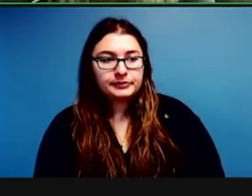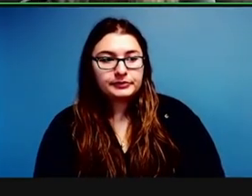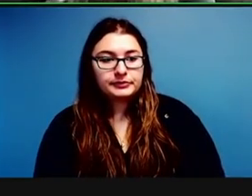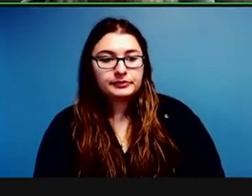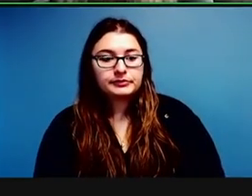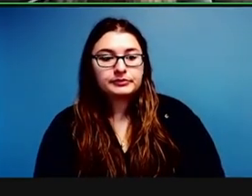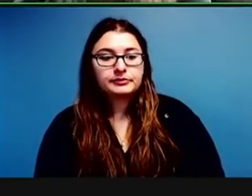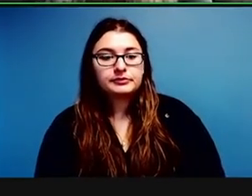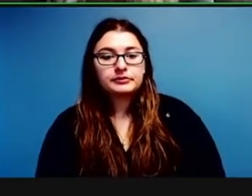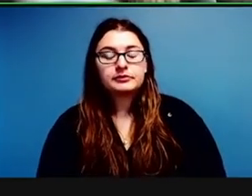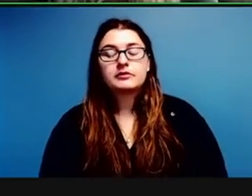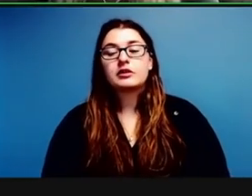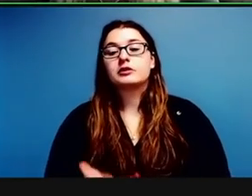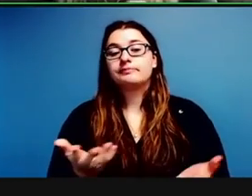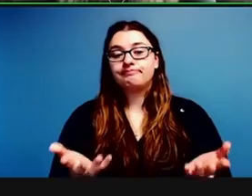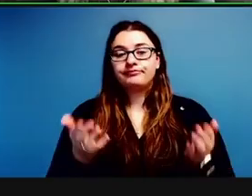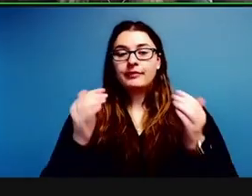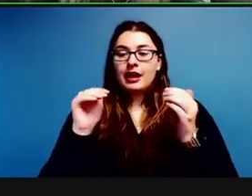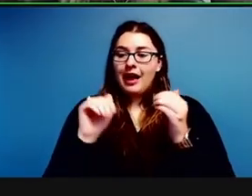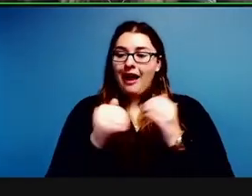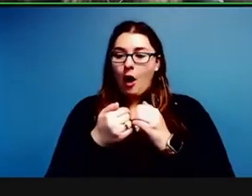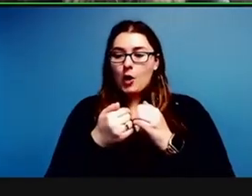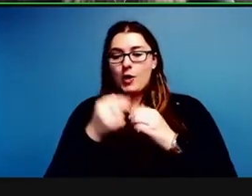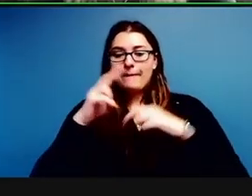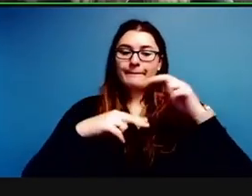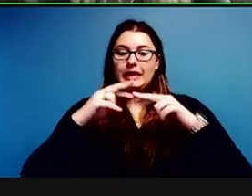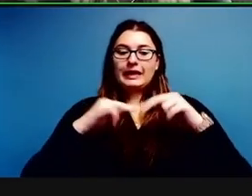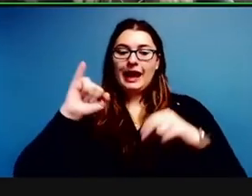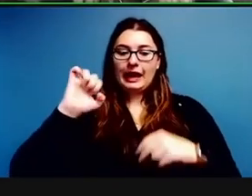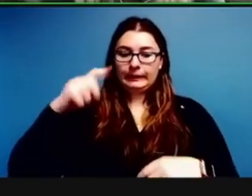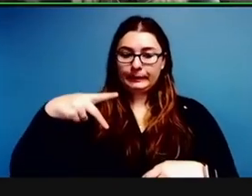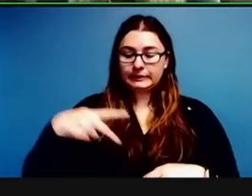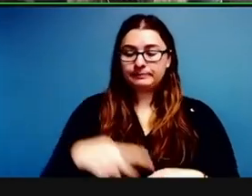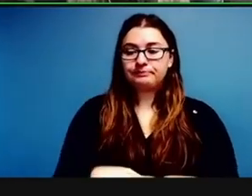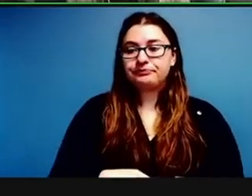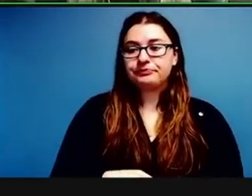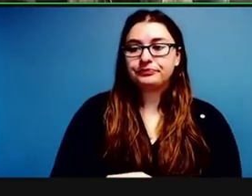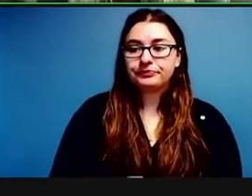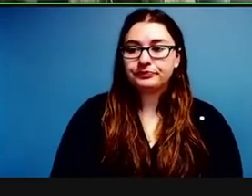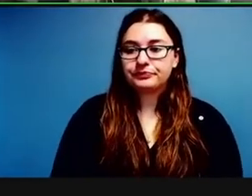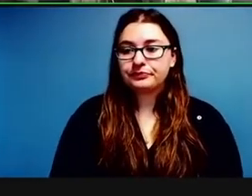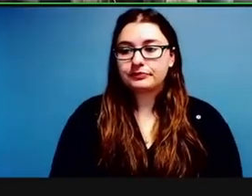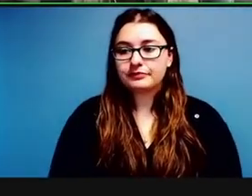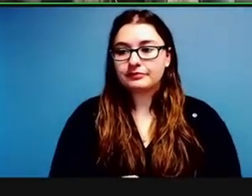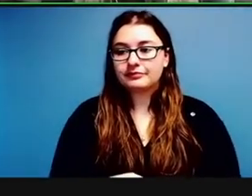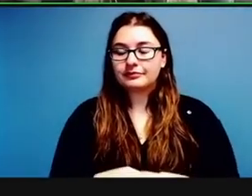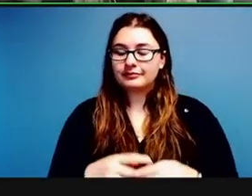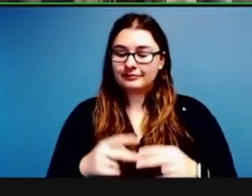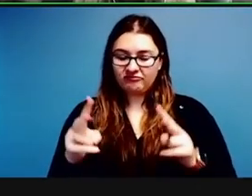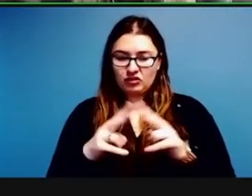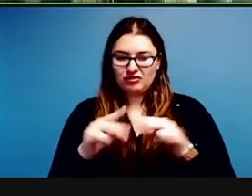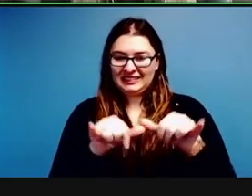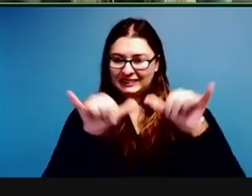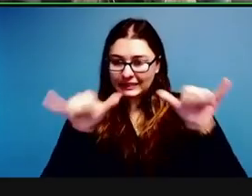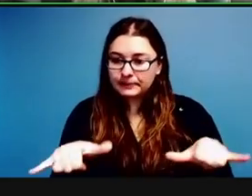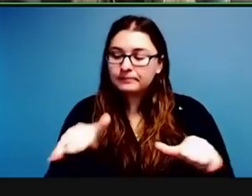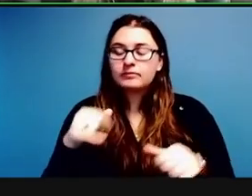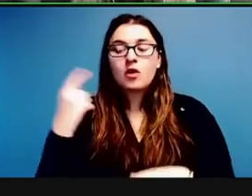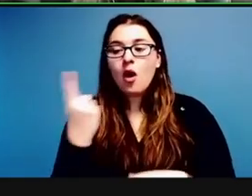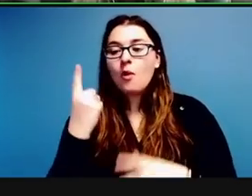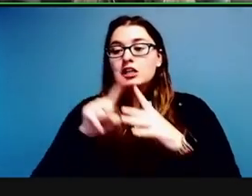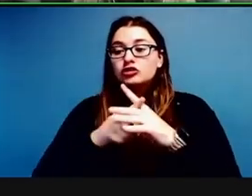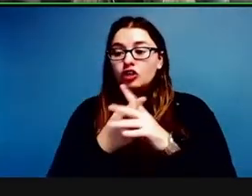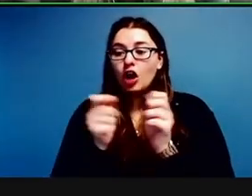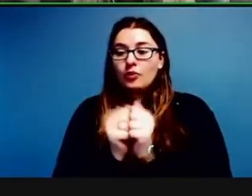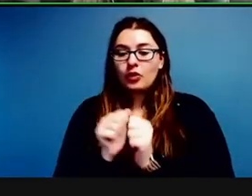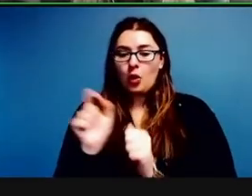So this is how we build an IEP. It is built very systematically. We always start with